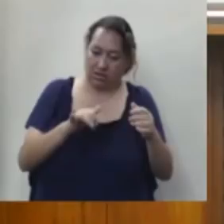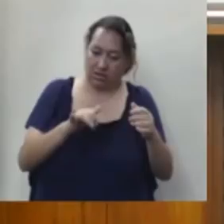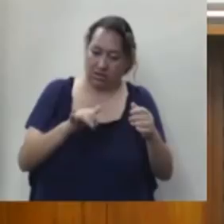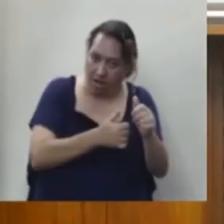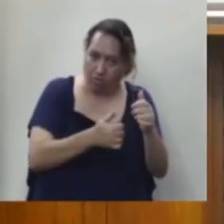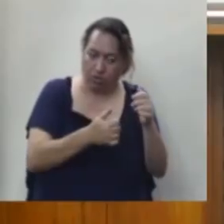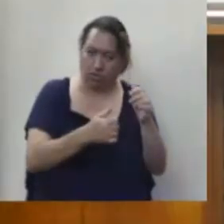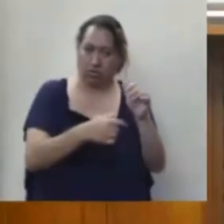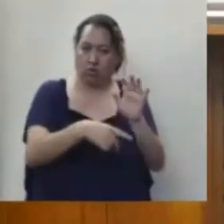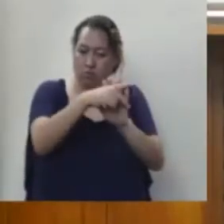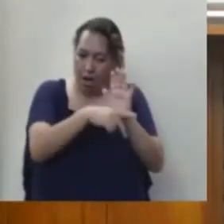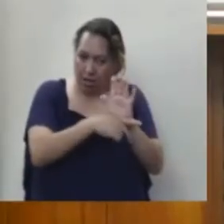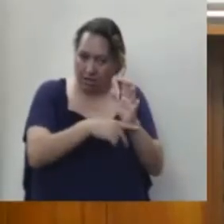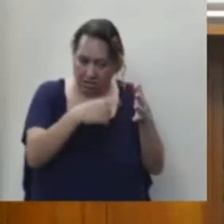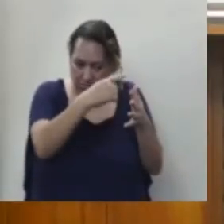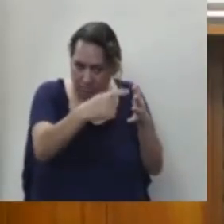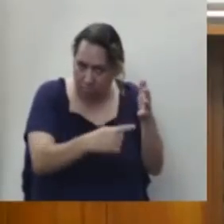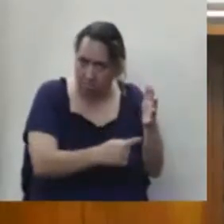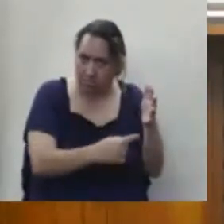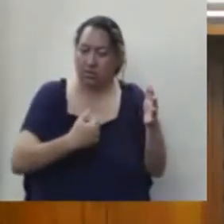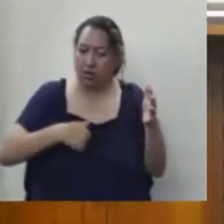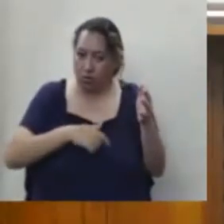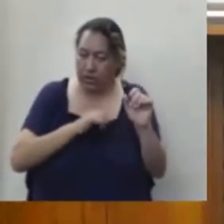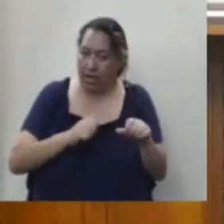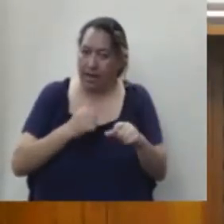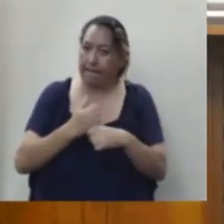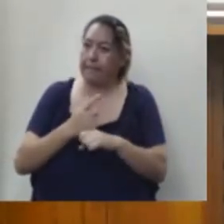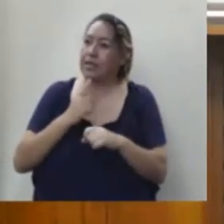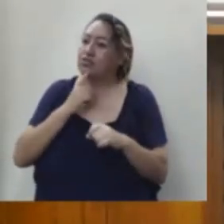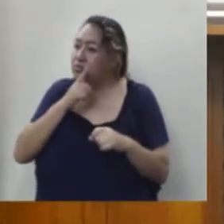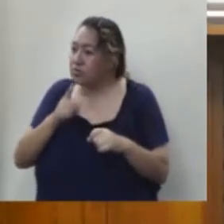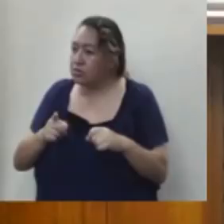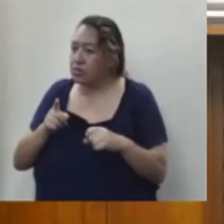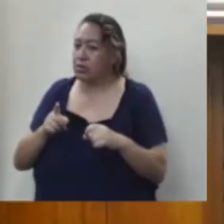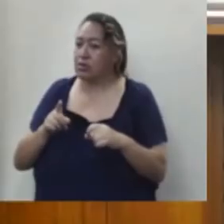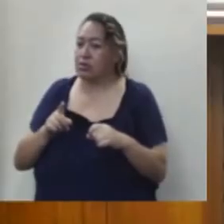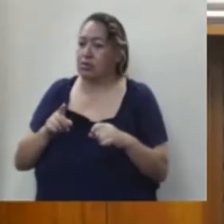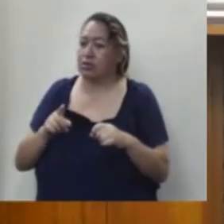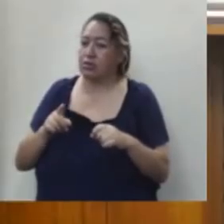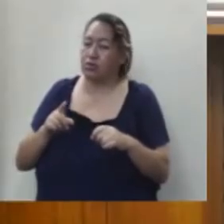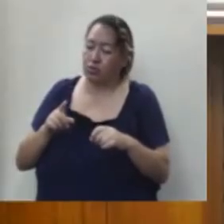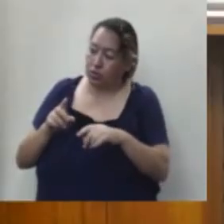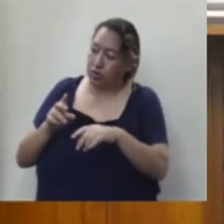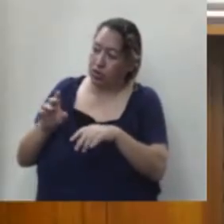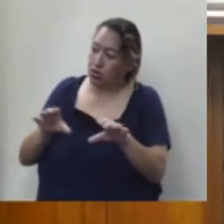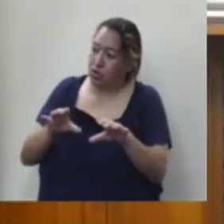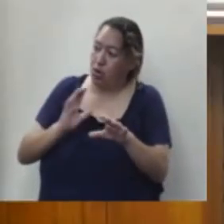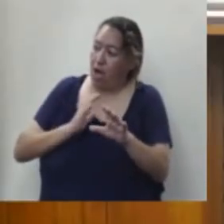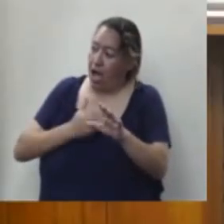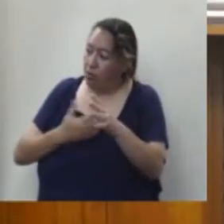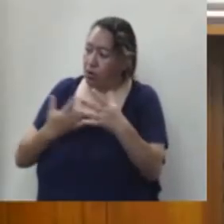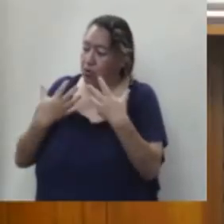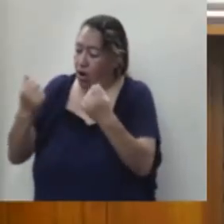down, so we can for sure, when we start implementing our recovery plan, that we don't turn back